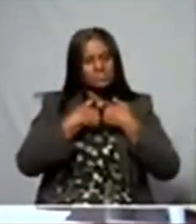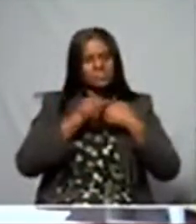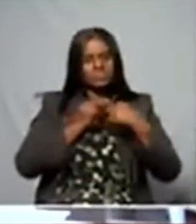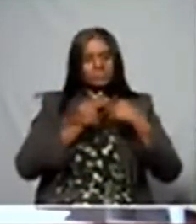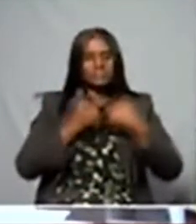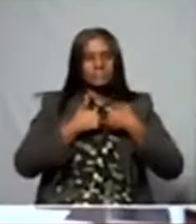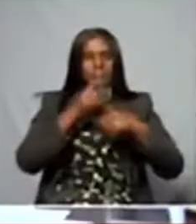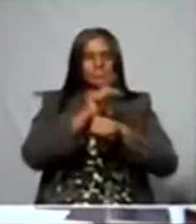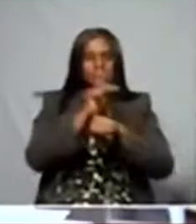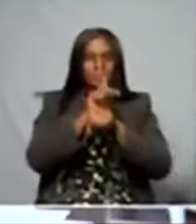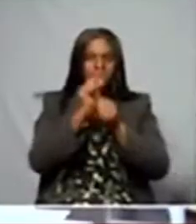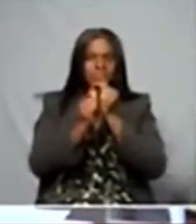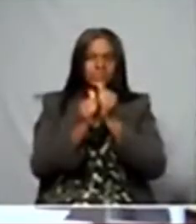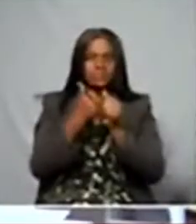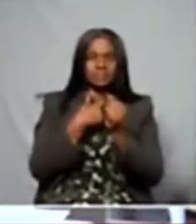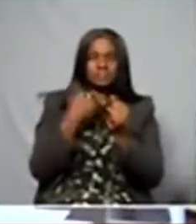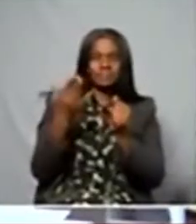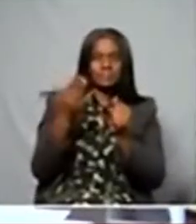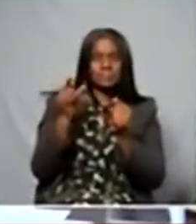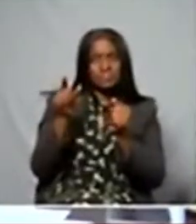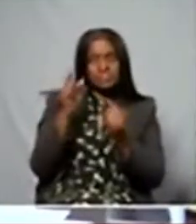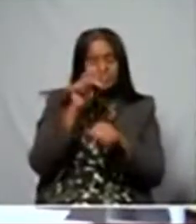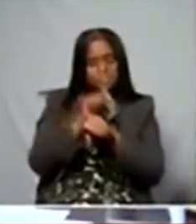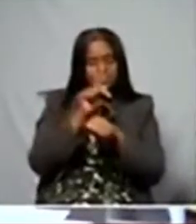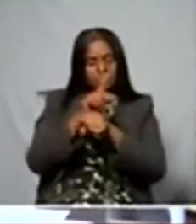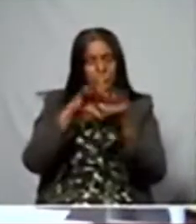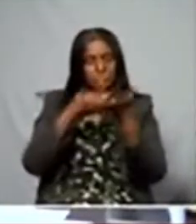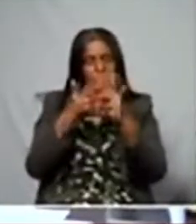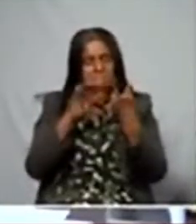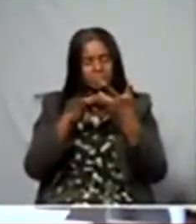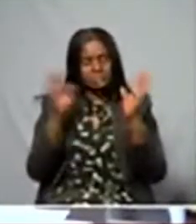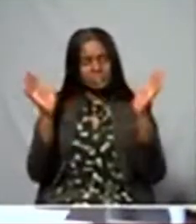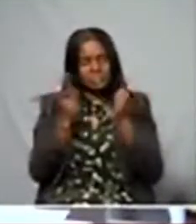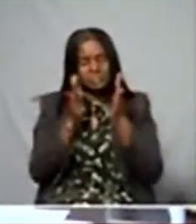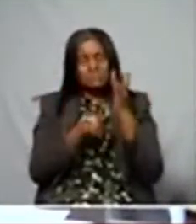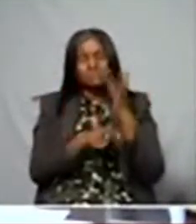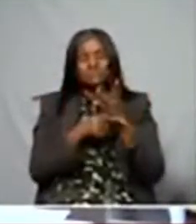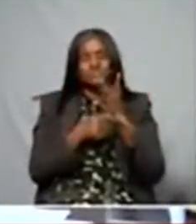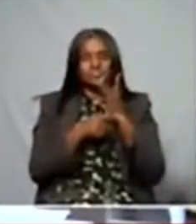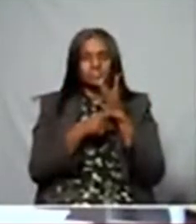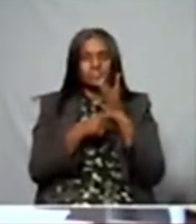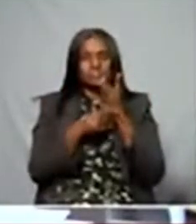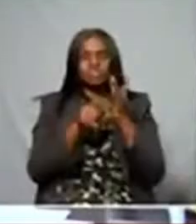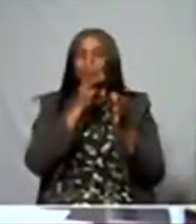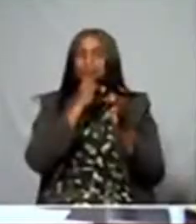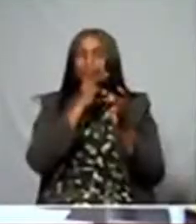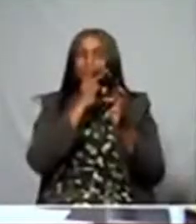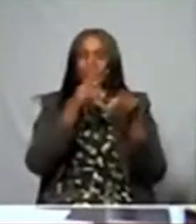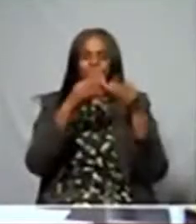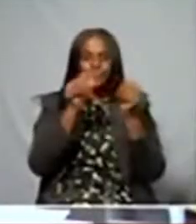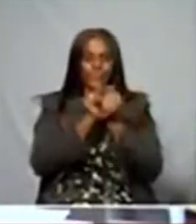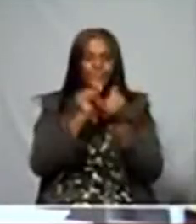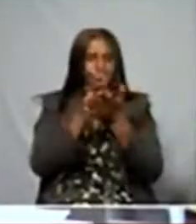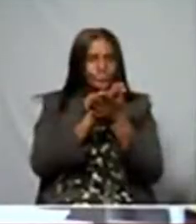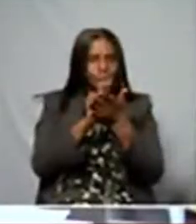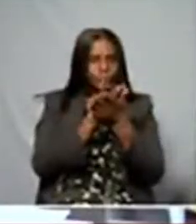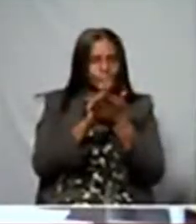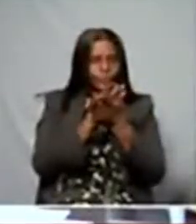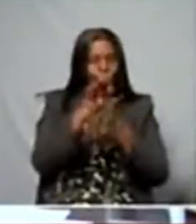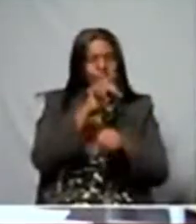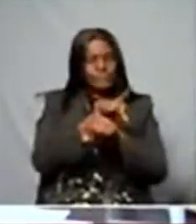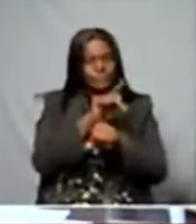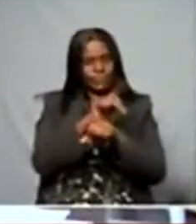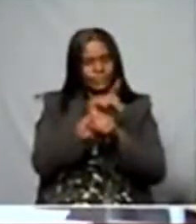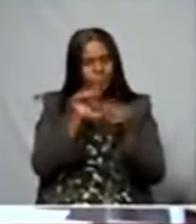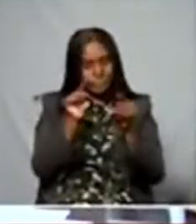running there. That is integrated small towns, water supply and sanitation project,